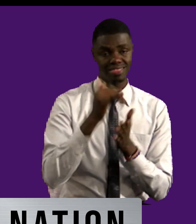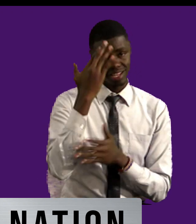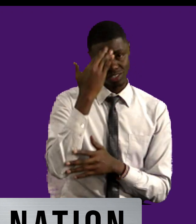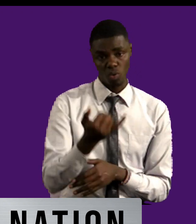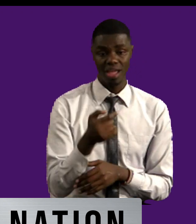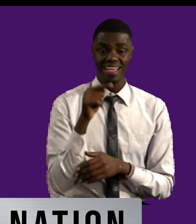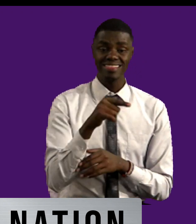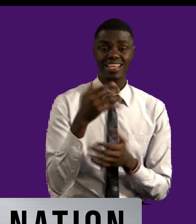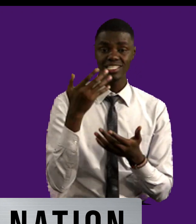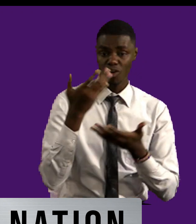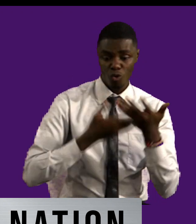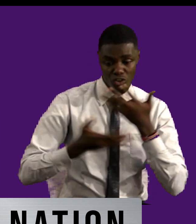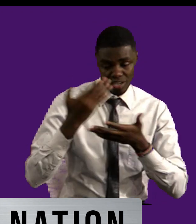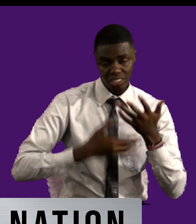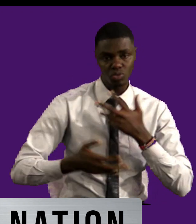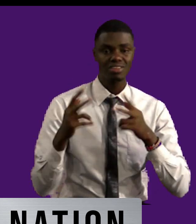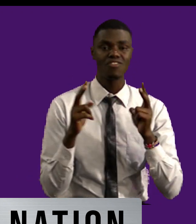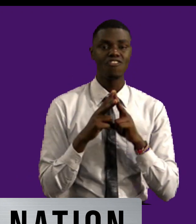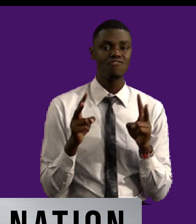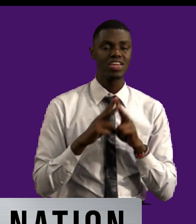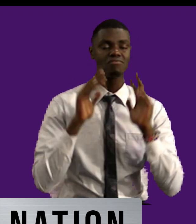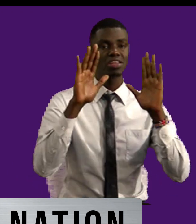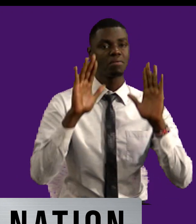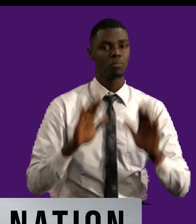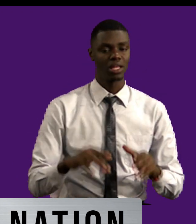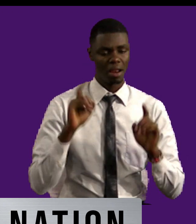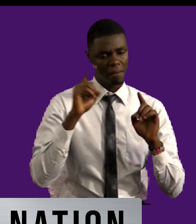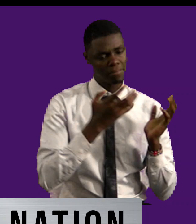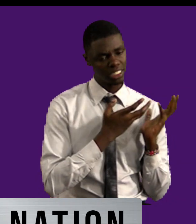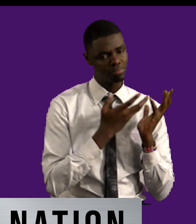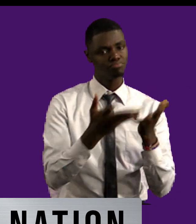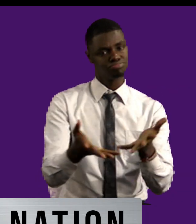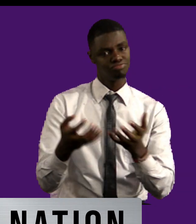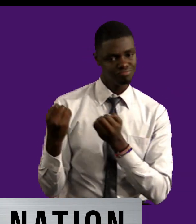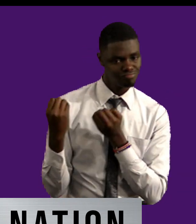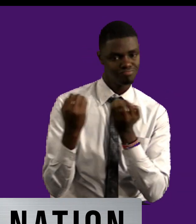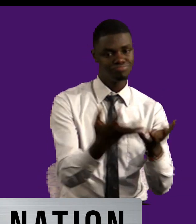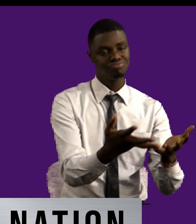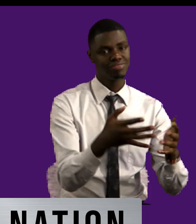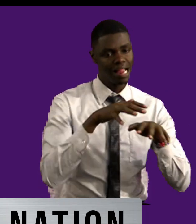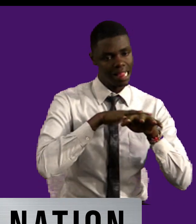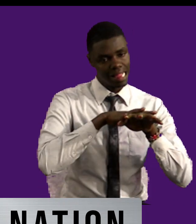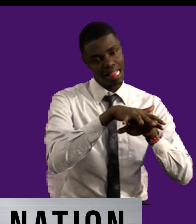why this conversation has to be brought down to the village level.